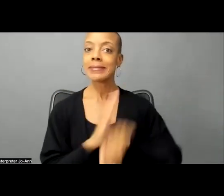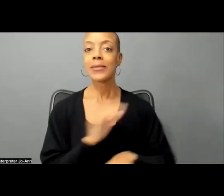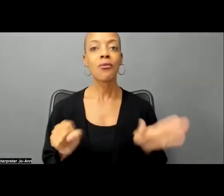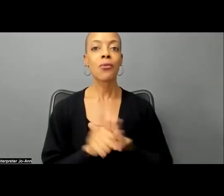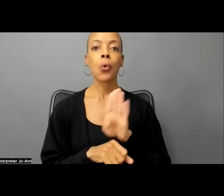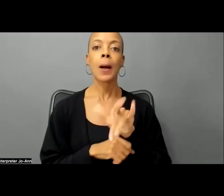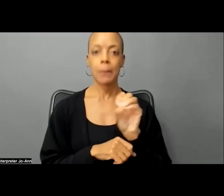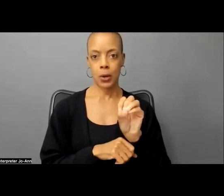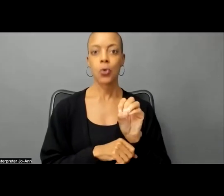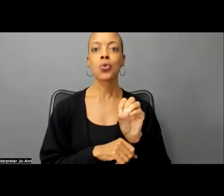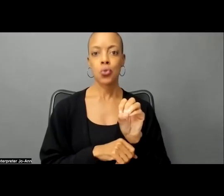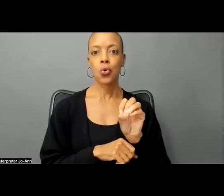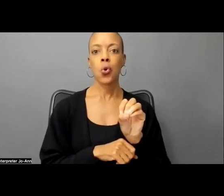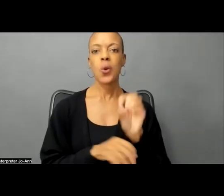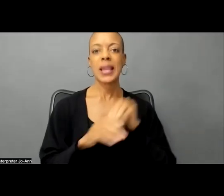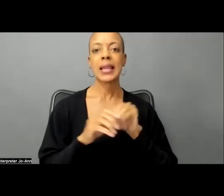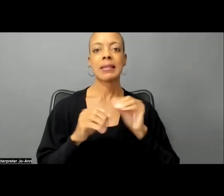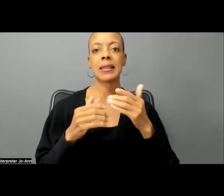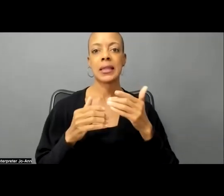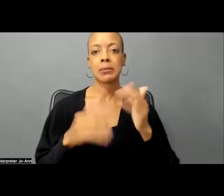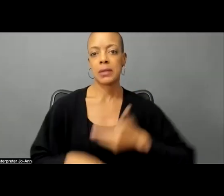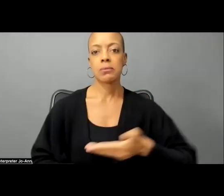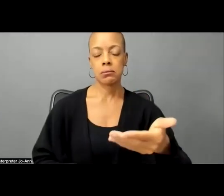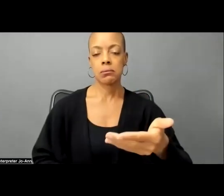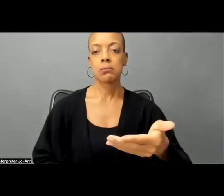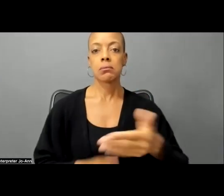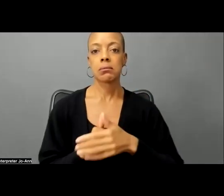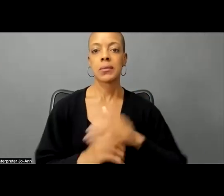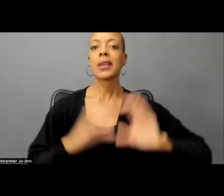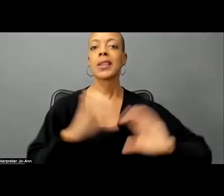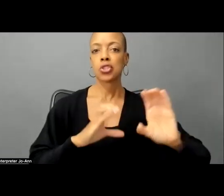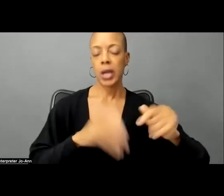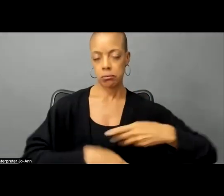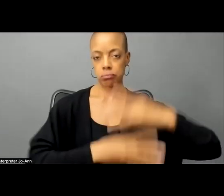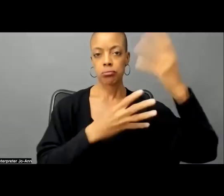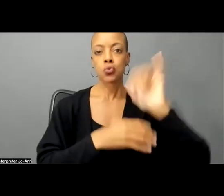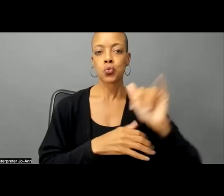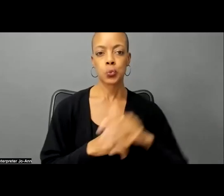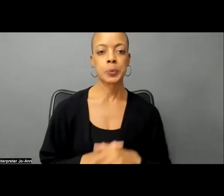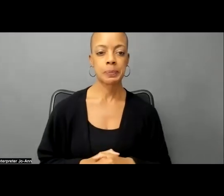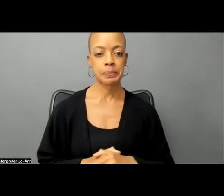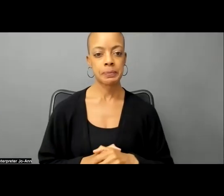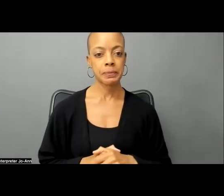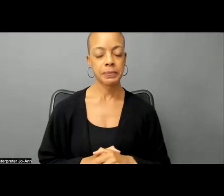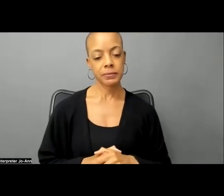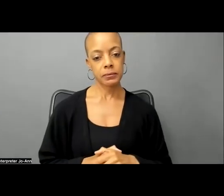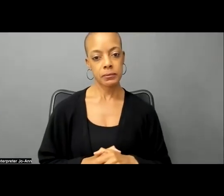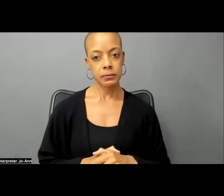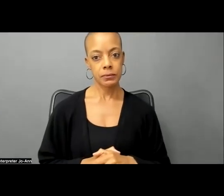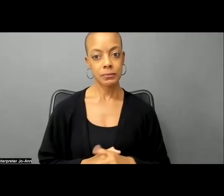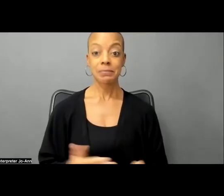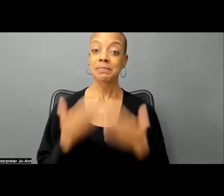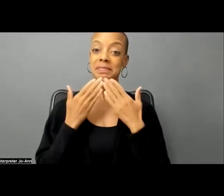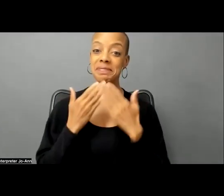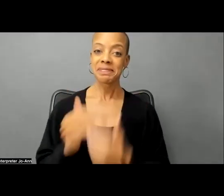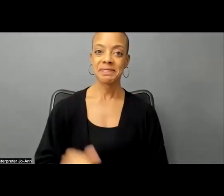the Eventbrite for this event, and we'll be putting their detailed bios in the chat for you to take a look at afterward. So thank you, and I'd